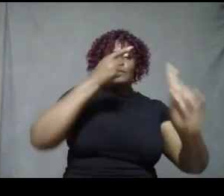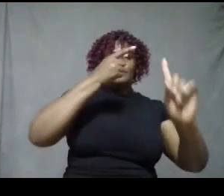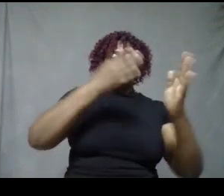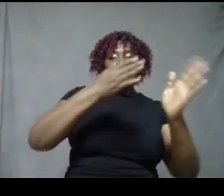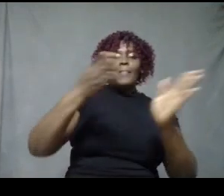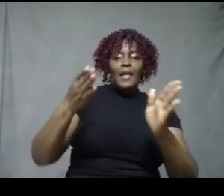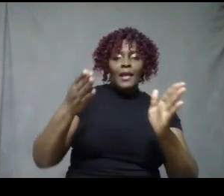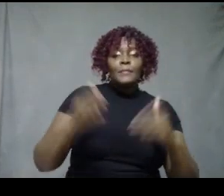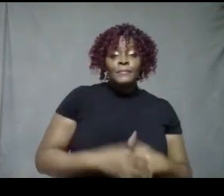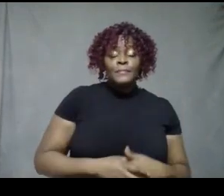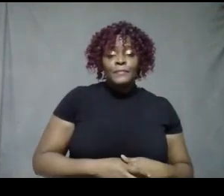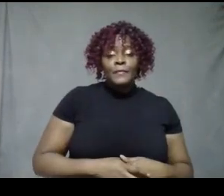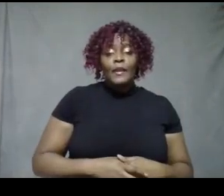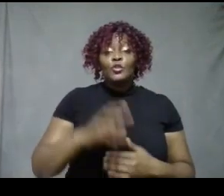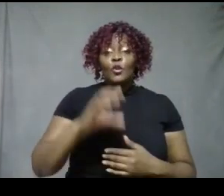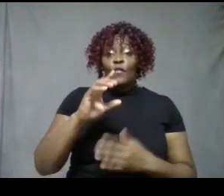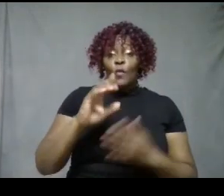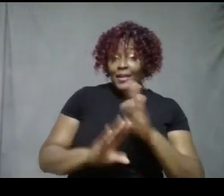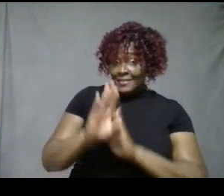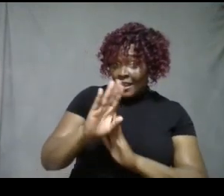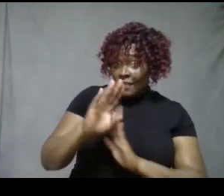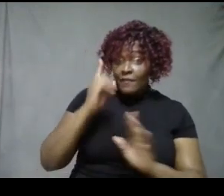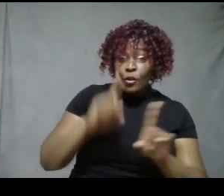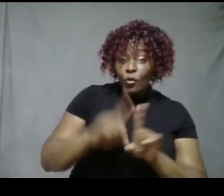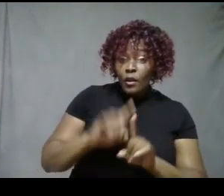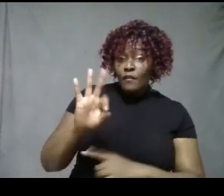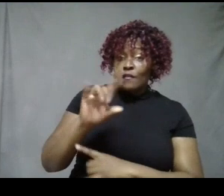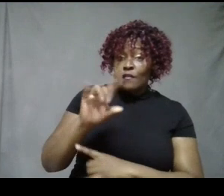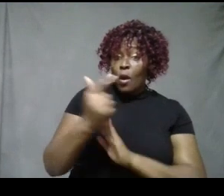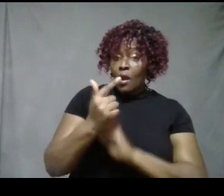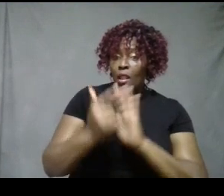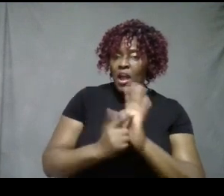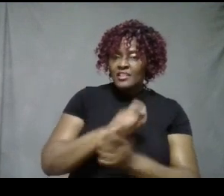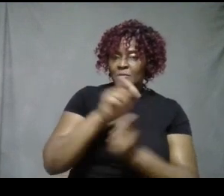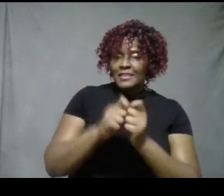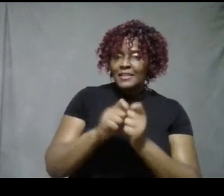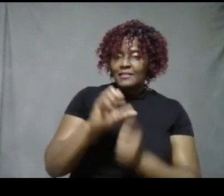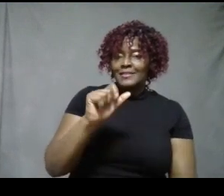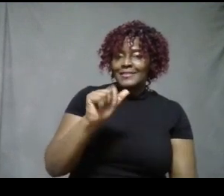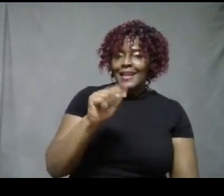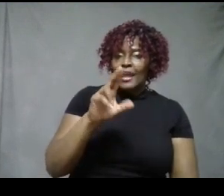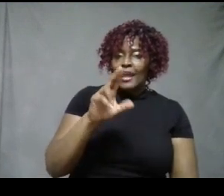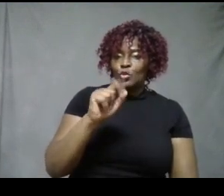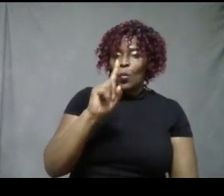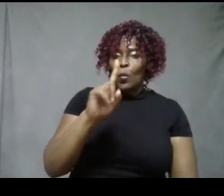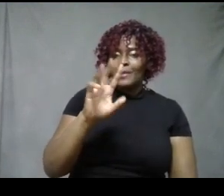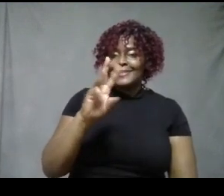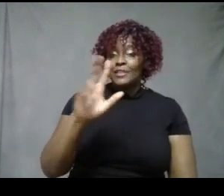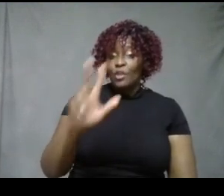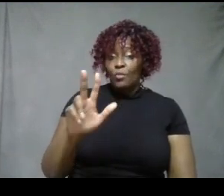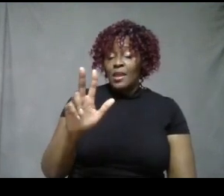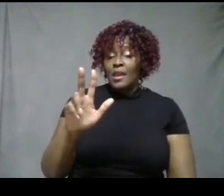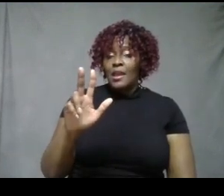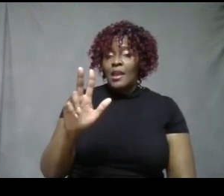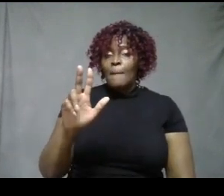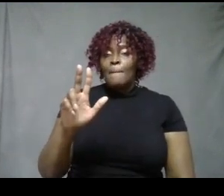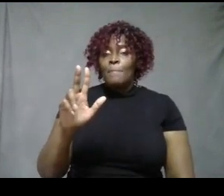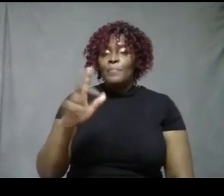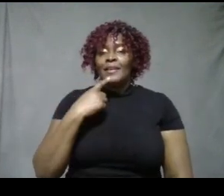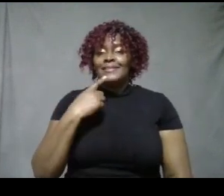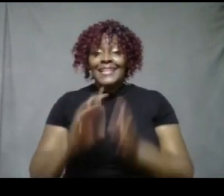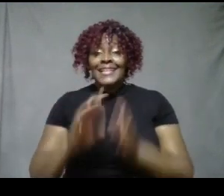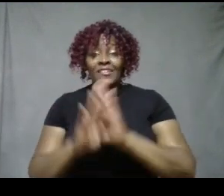agreement, Florida law, specifically a statute in 163, Florida statutes, provides that development agreements are